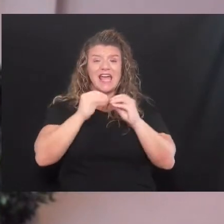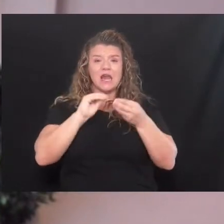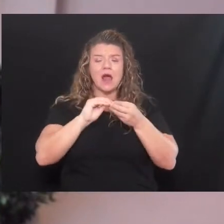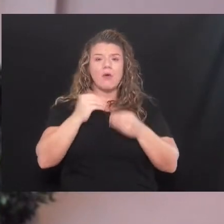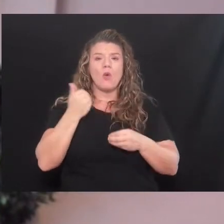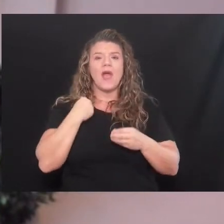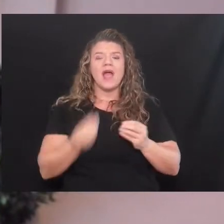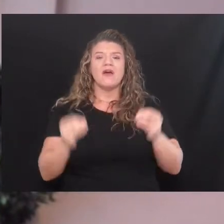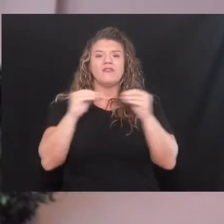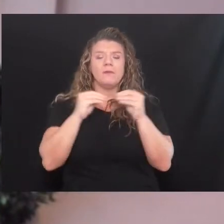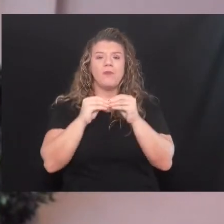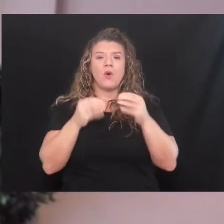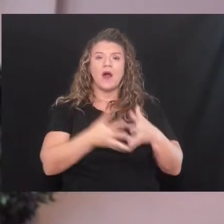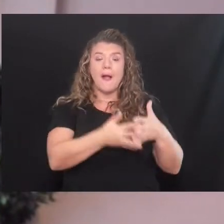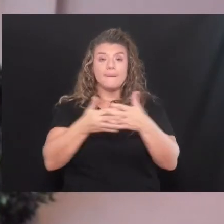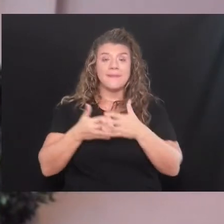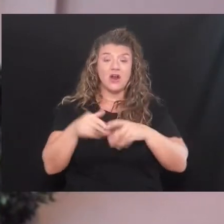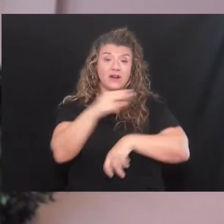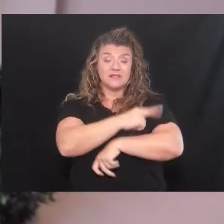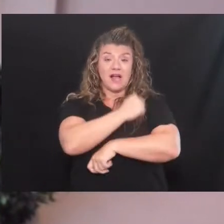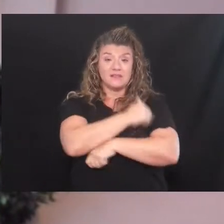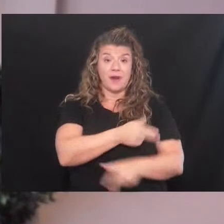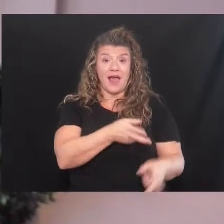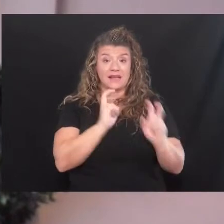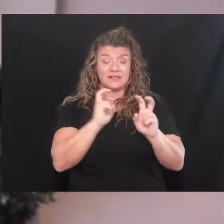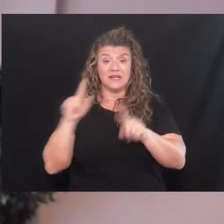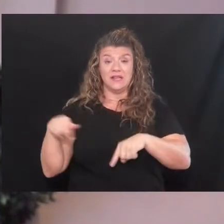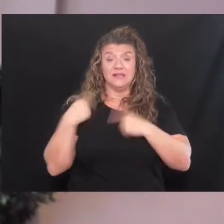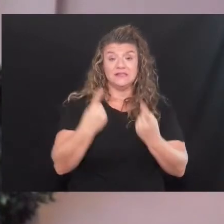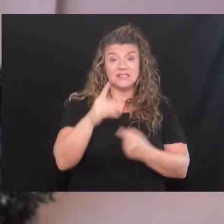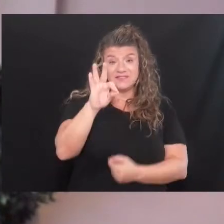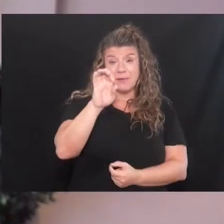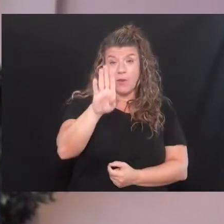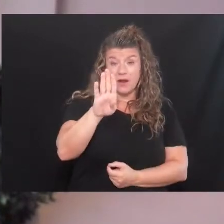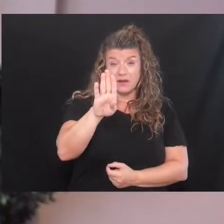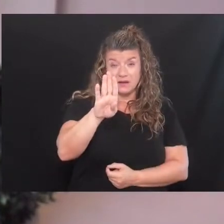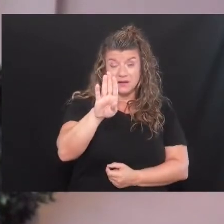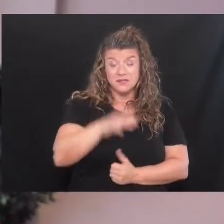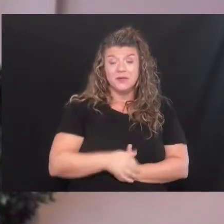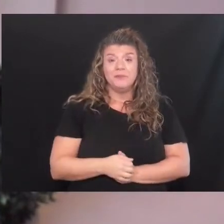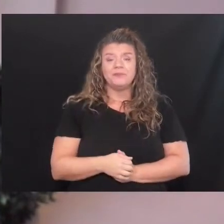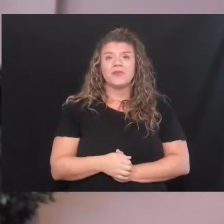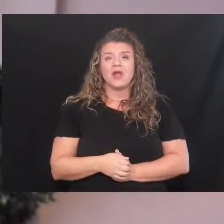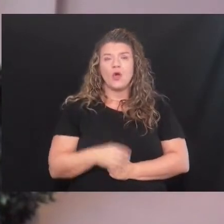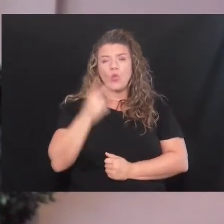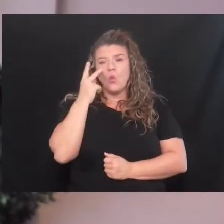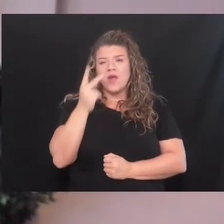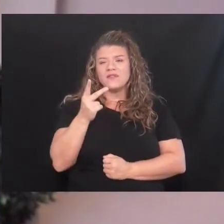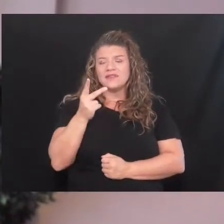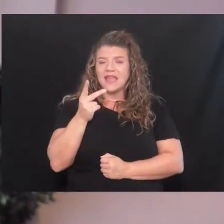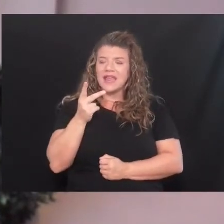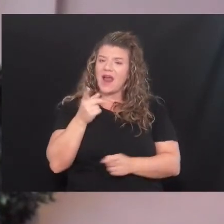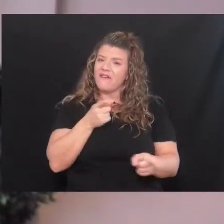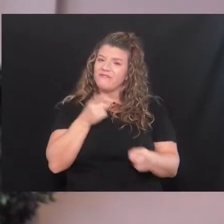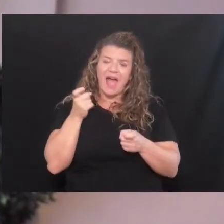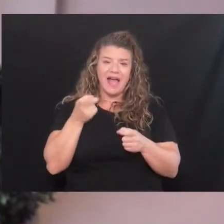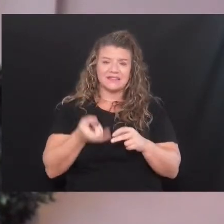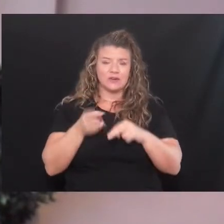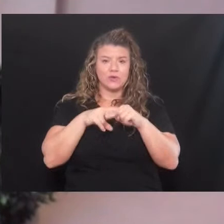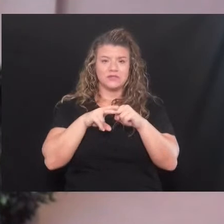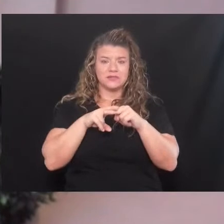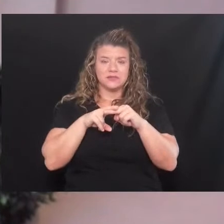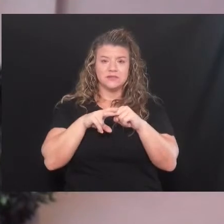more Americans hospitalized since February, and we have seen a rapid increase.